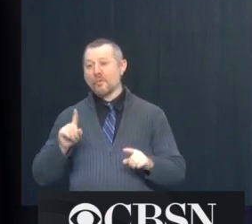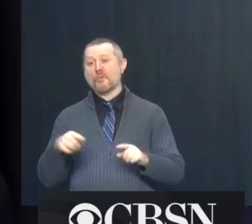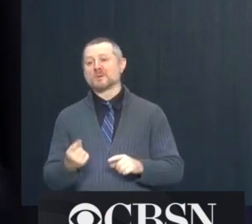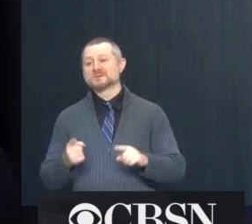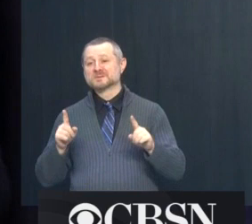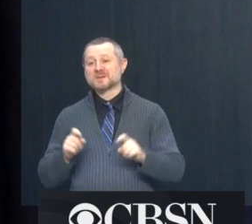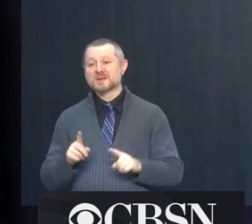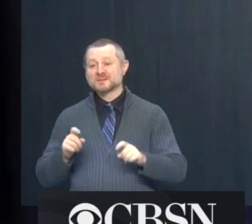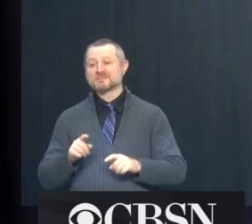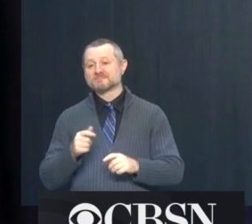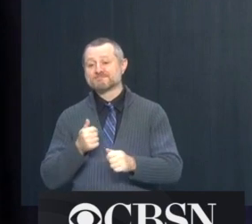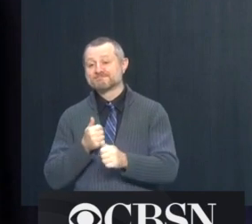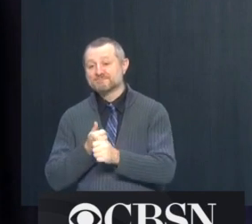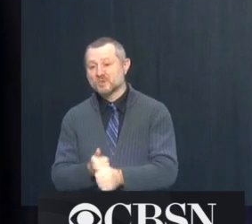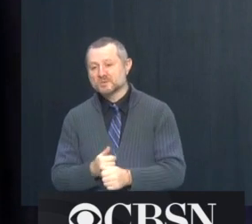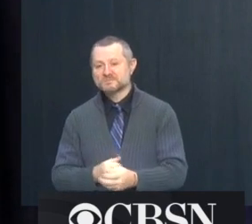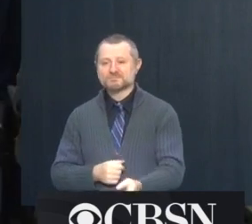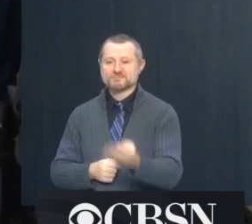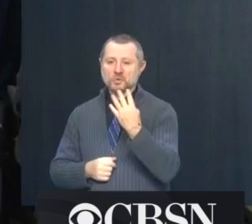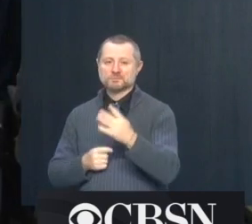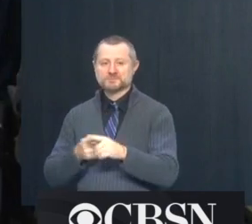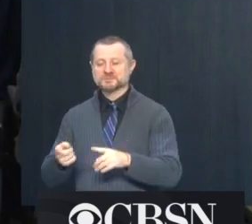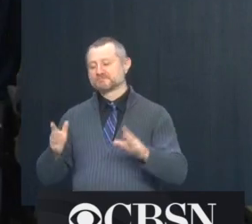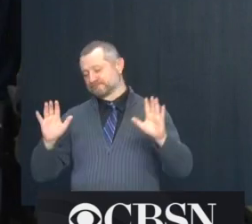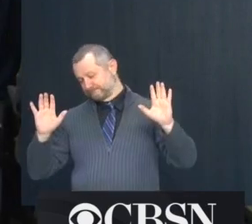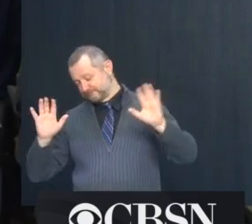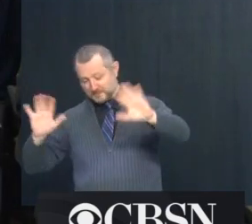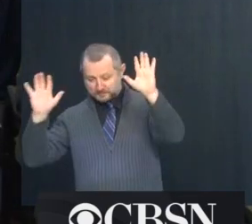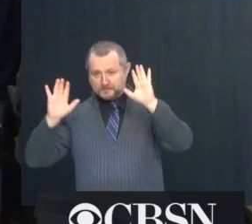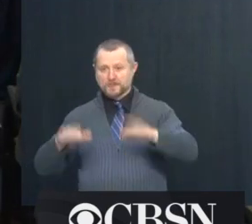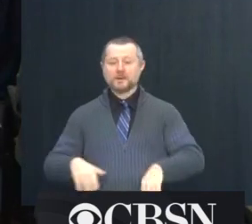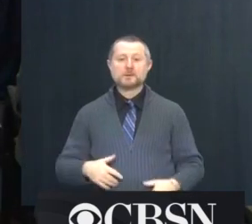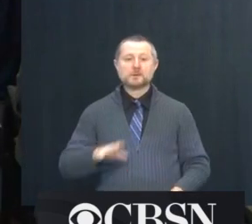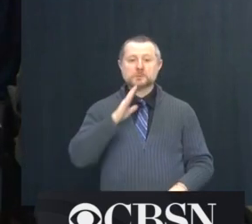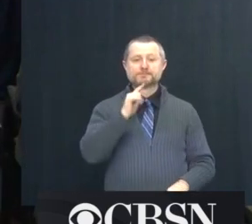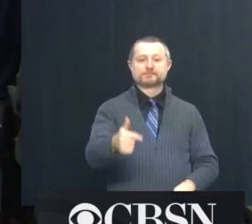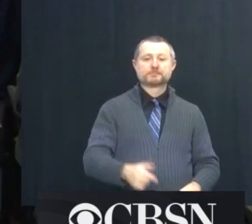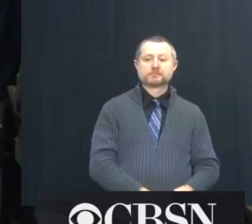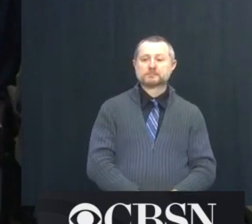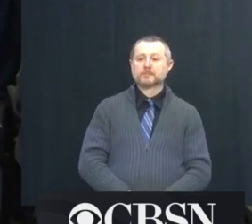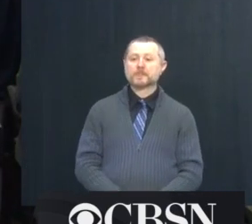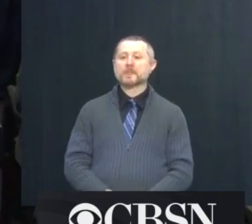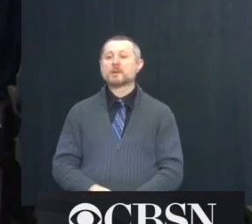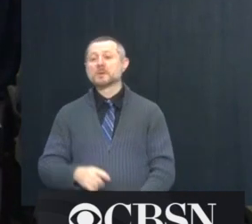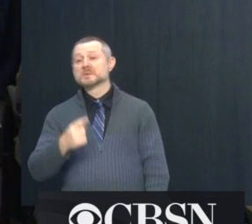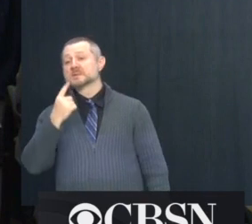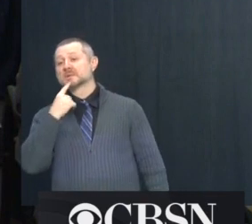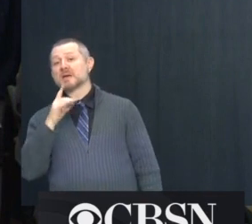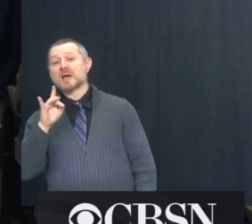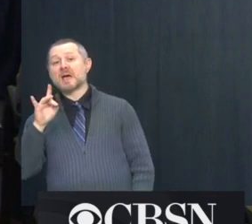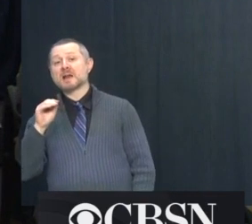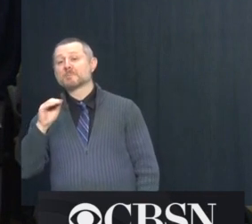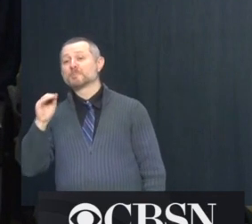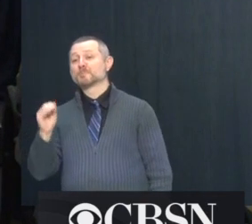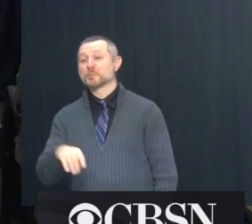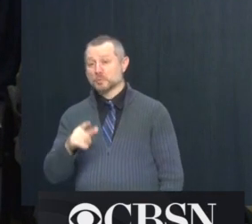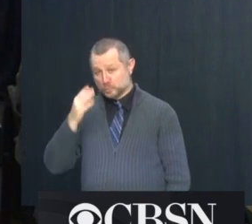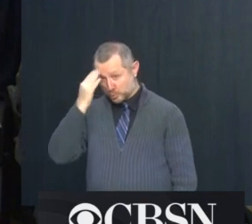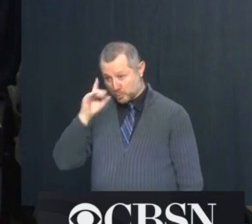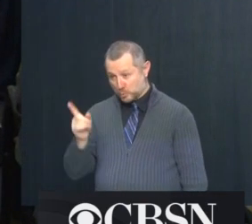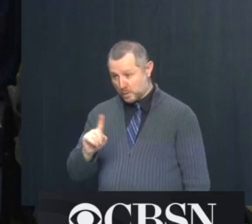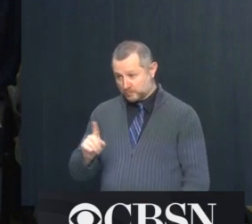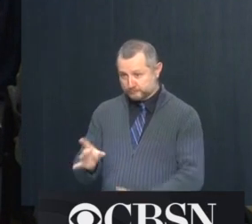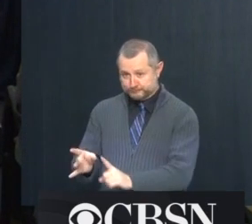4 sources. So, If New York City can identify where 4 out of 5 cases are coming from, I mean, that seems like that would